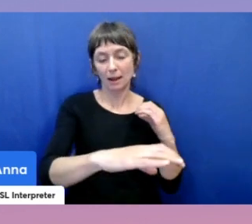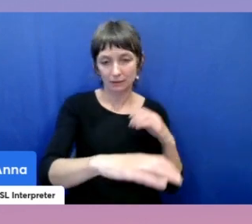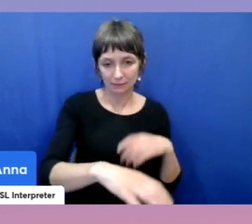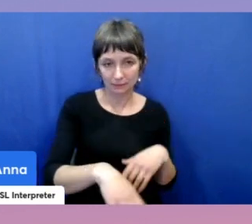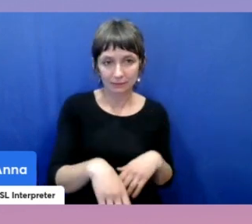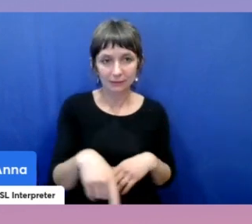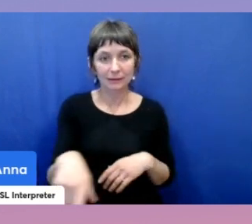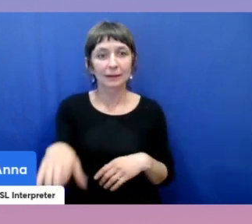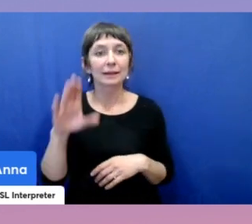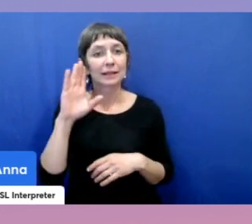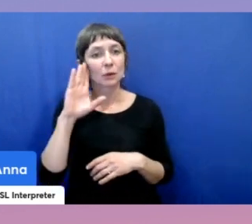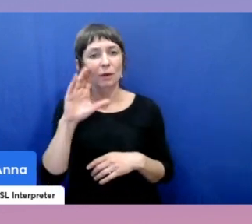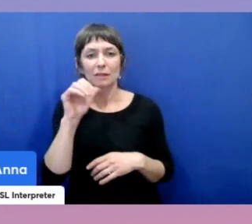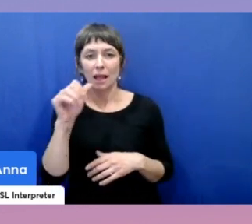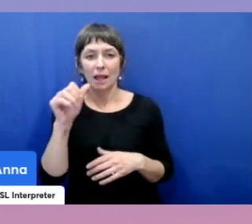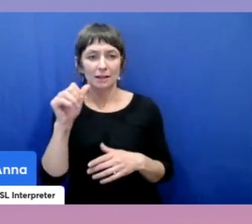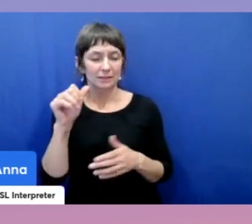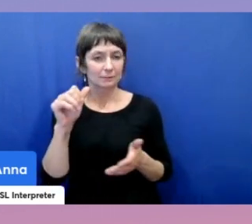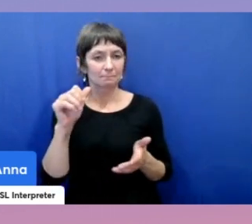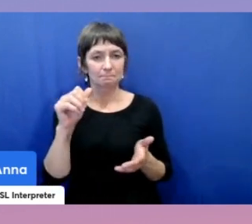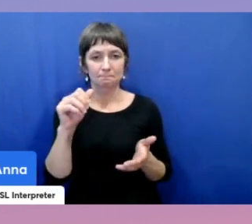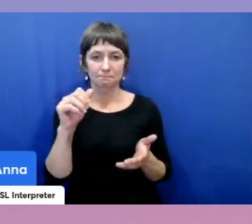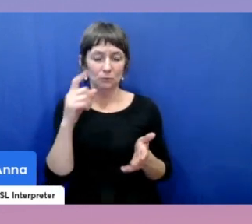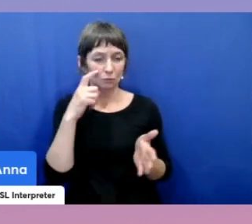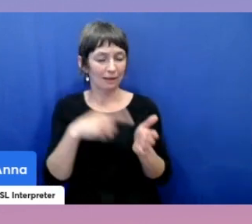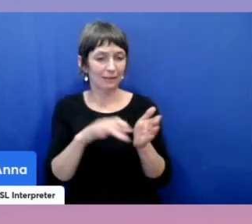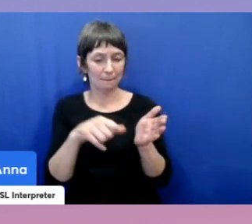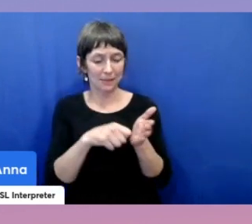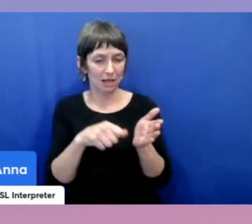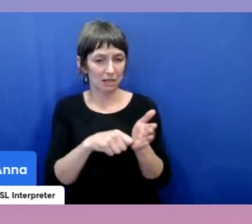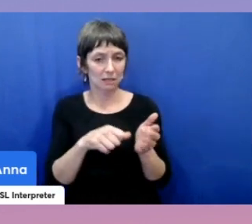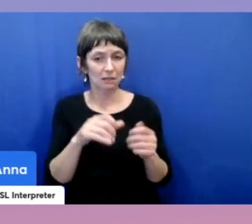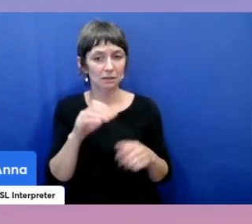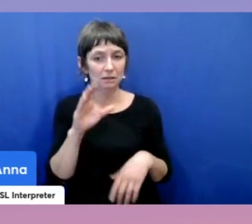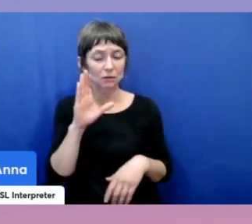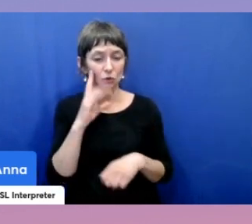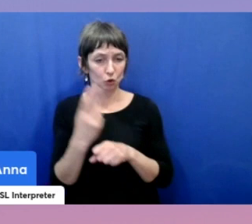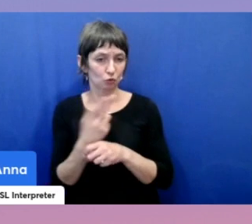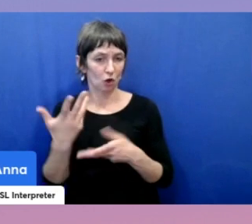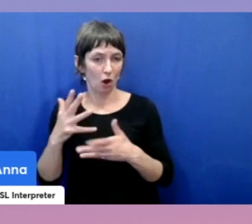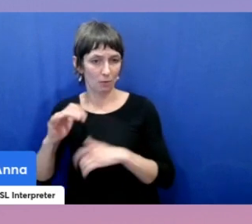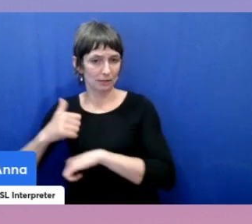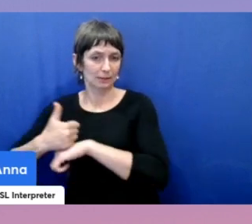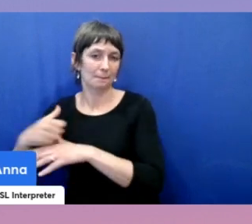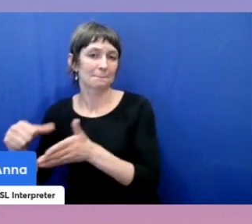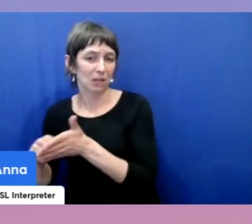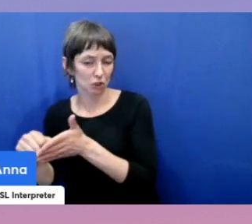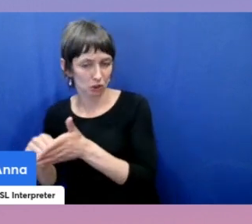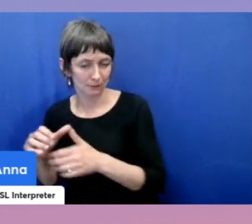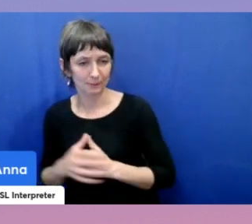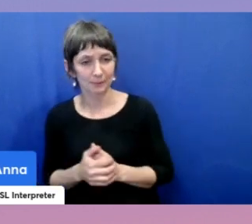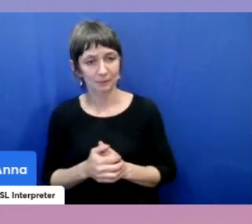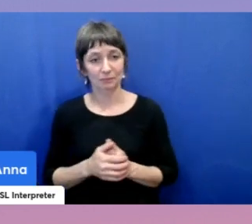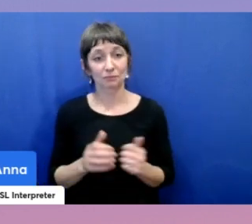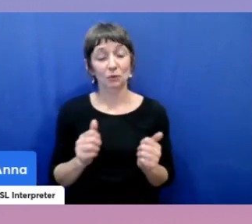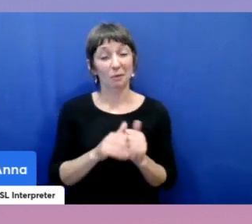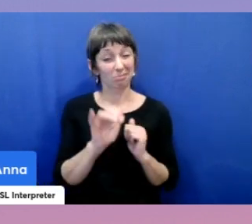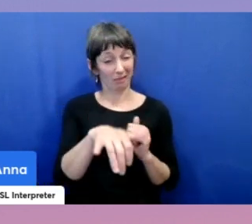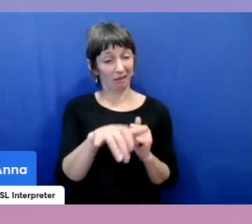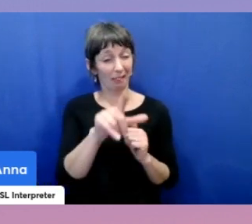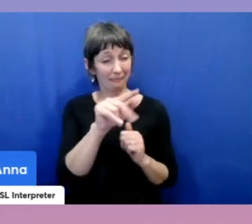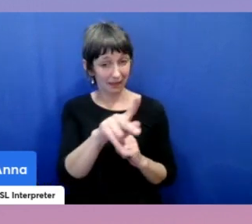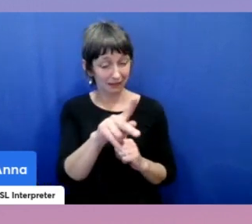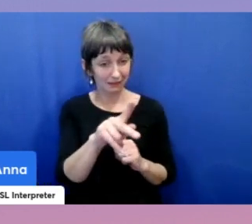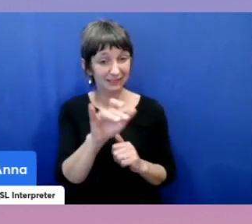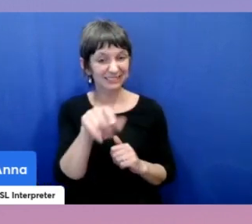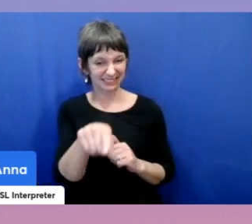won't regenerate the page. GB will using the existing page. With that link, this is